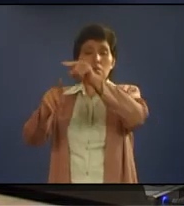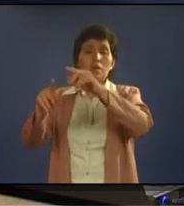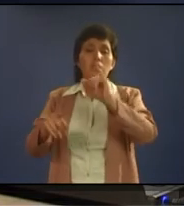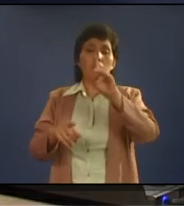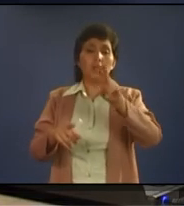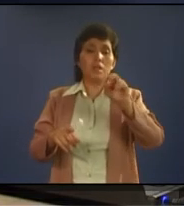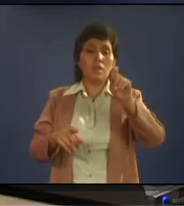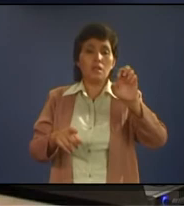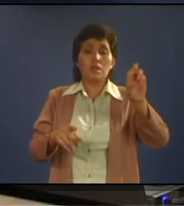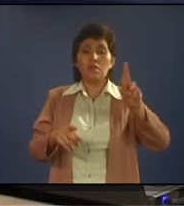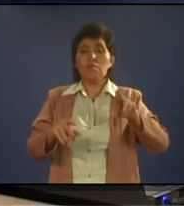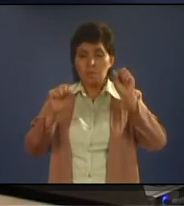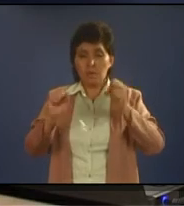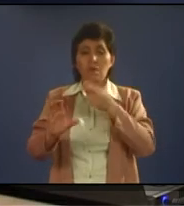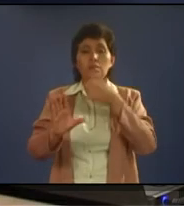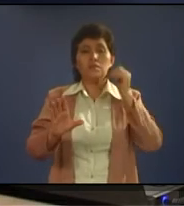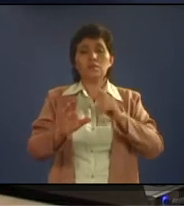Inter Milan. He produced